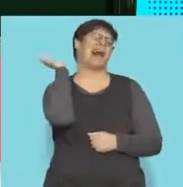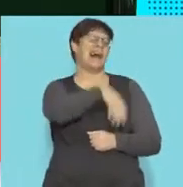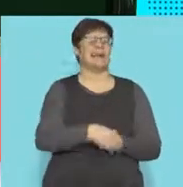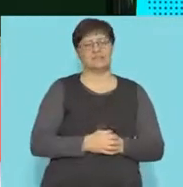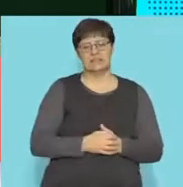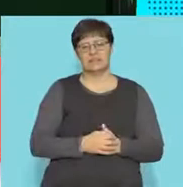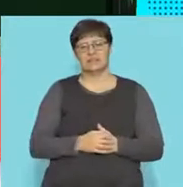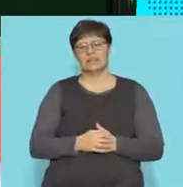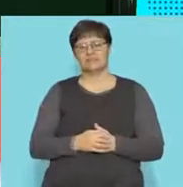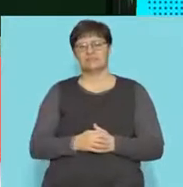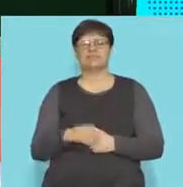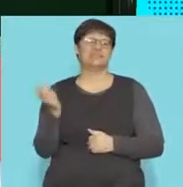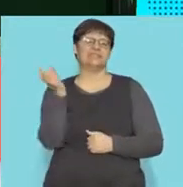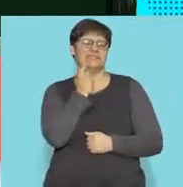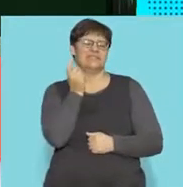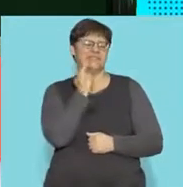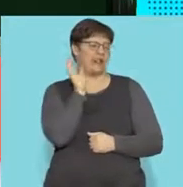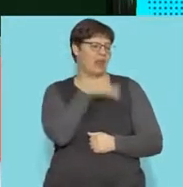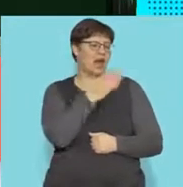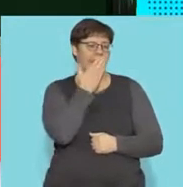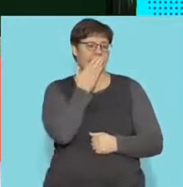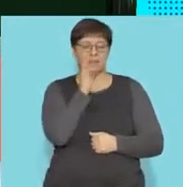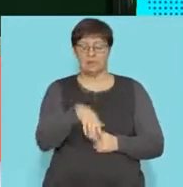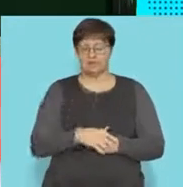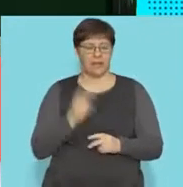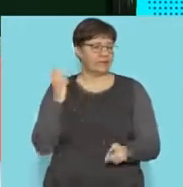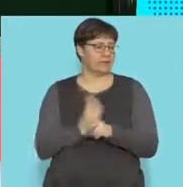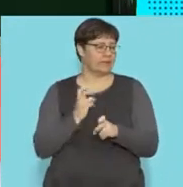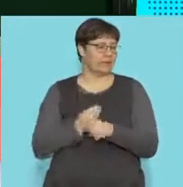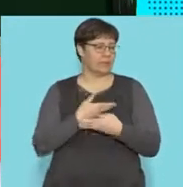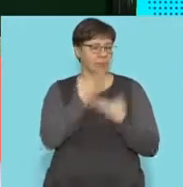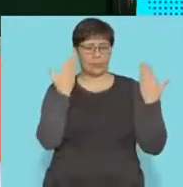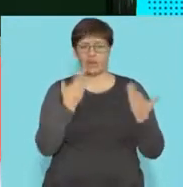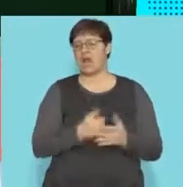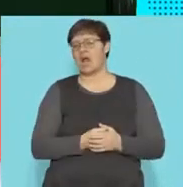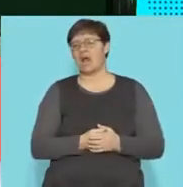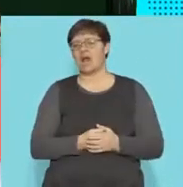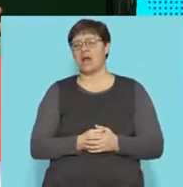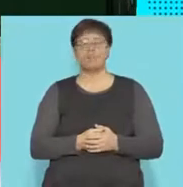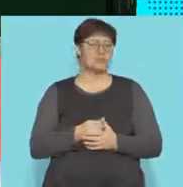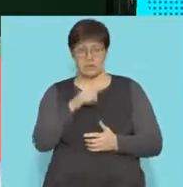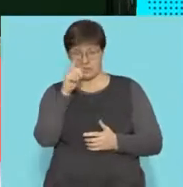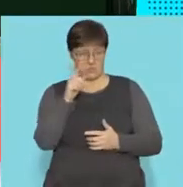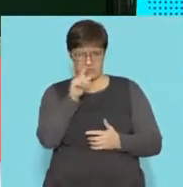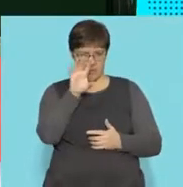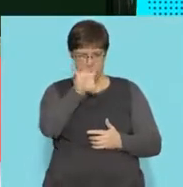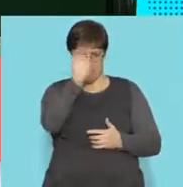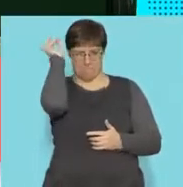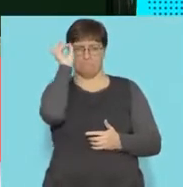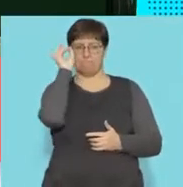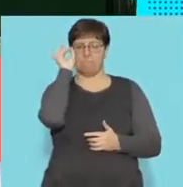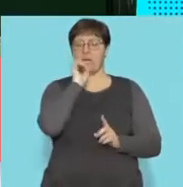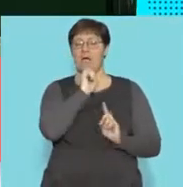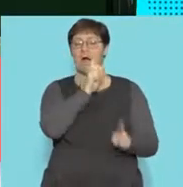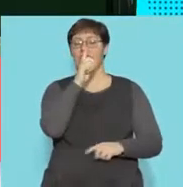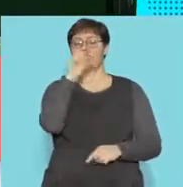multiple choice questions are easy, nothing difficult here. You just have to pick the